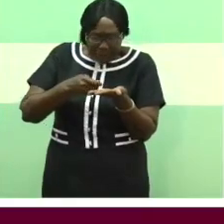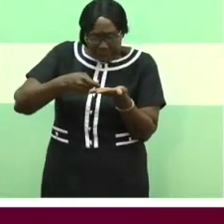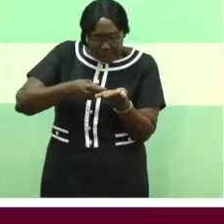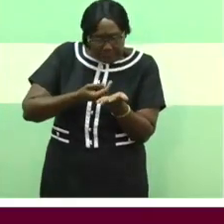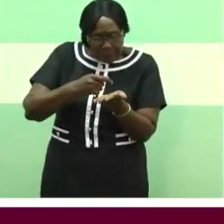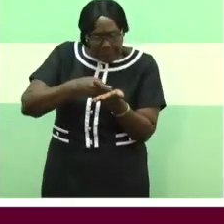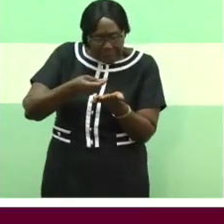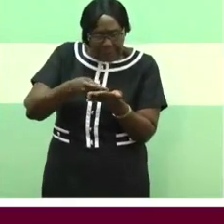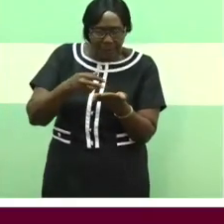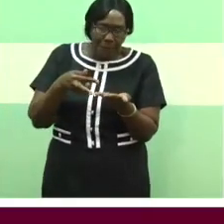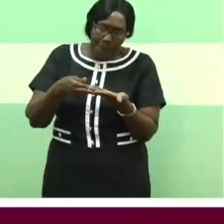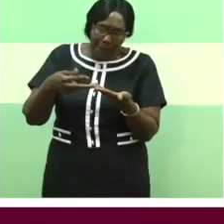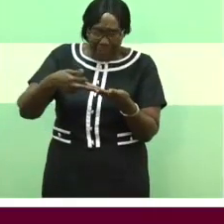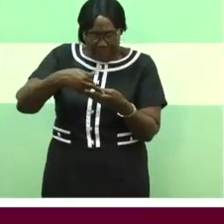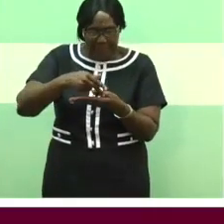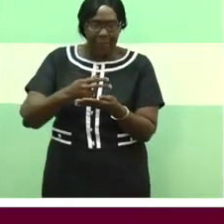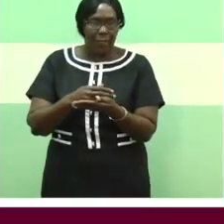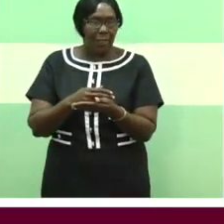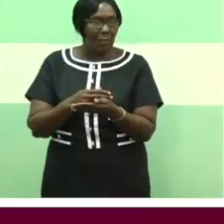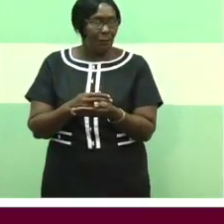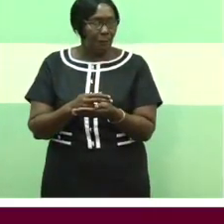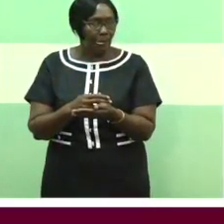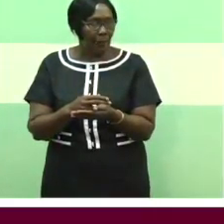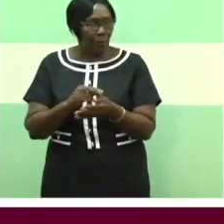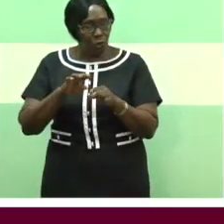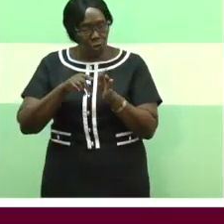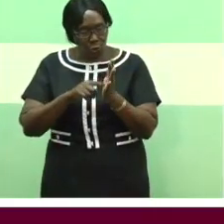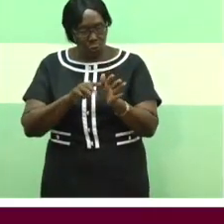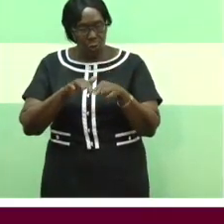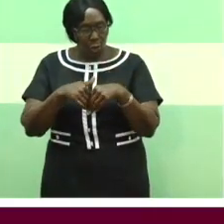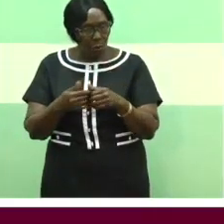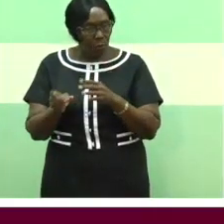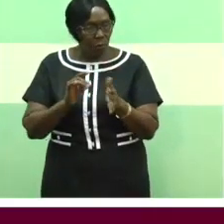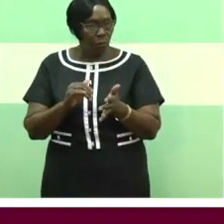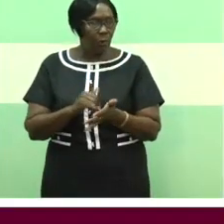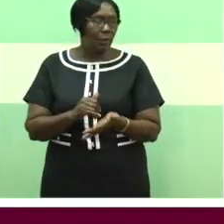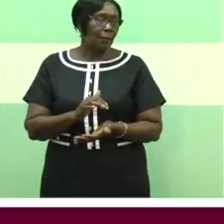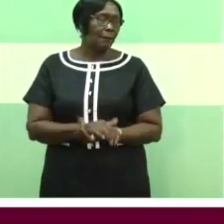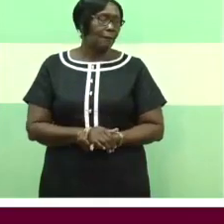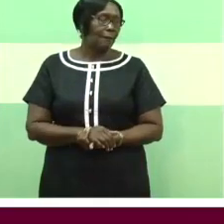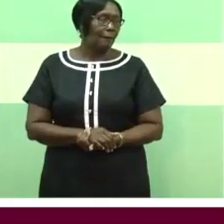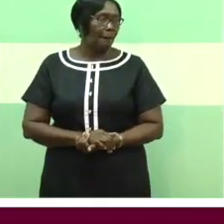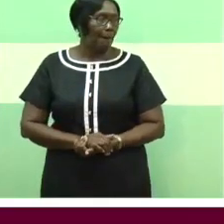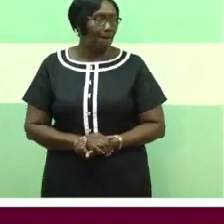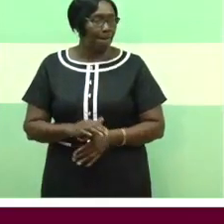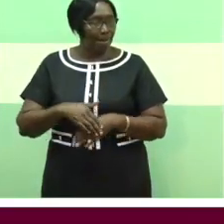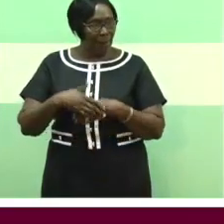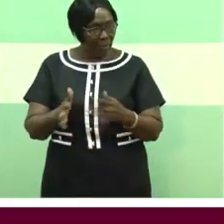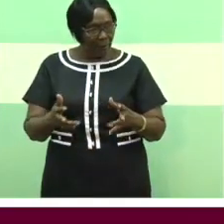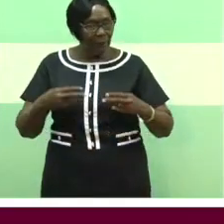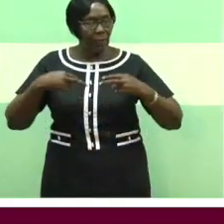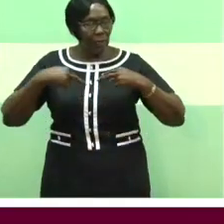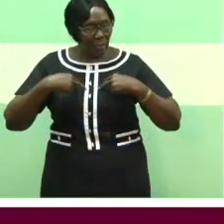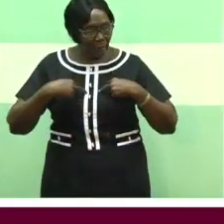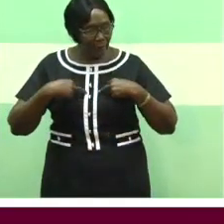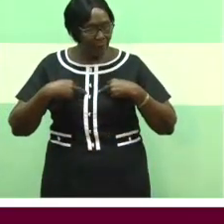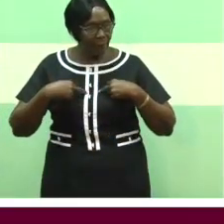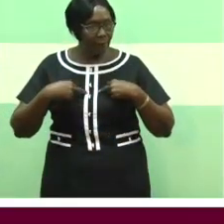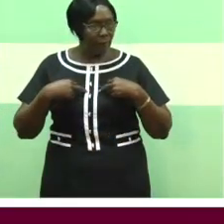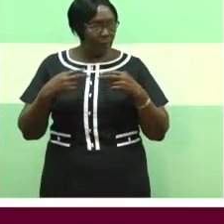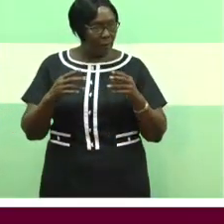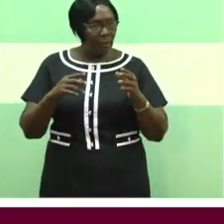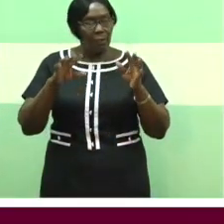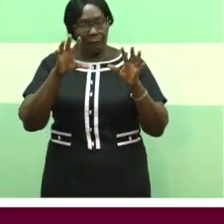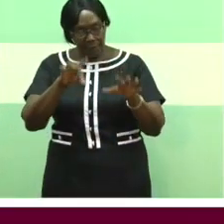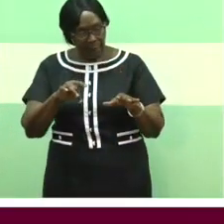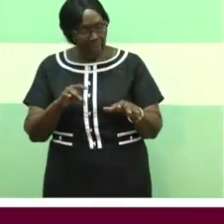have clothespins. You can pin it, and I will show you how that can be done. So after you would have